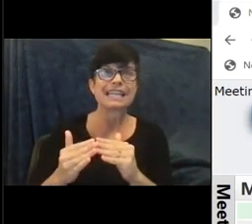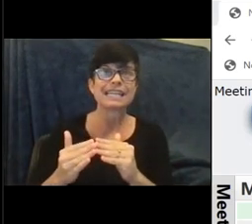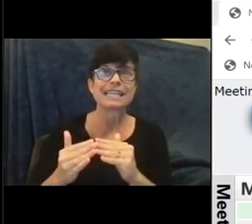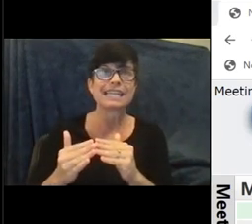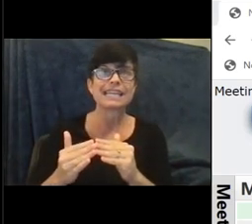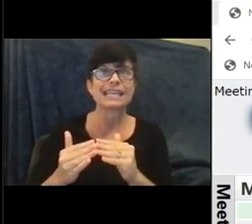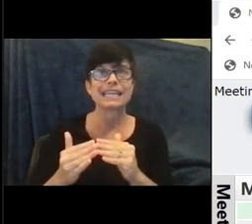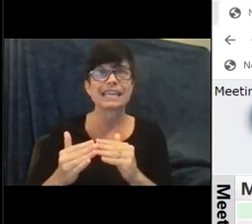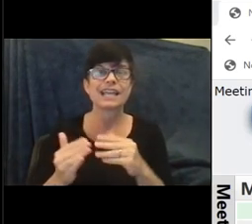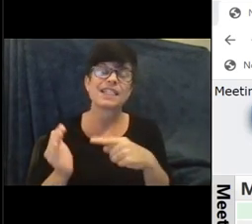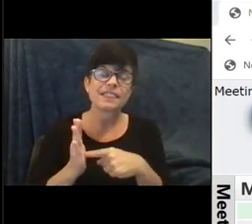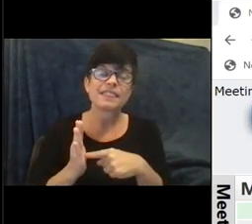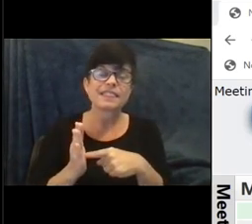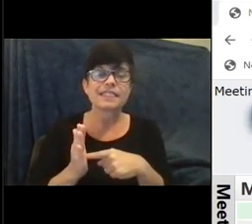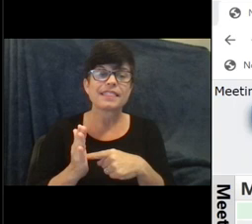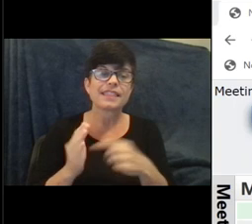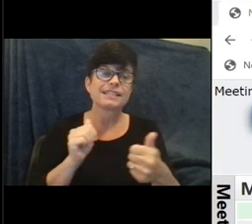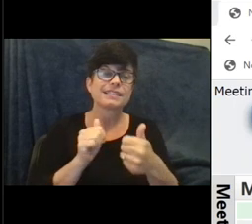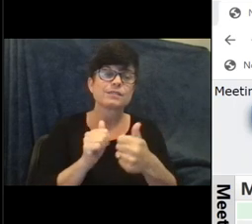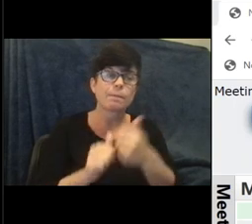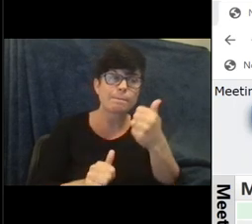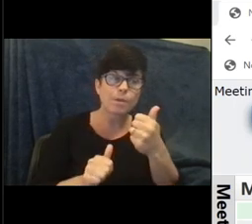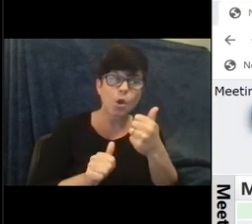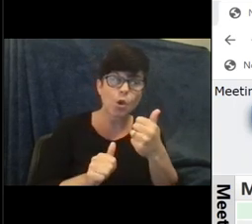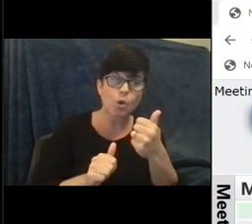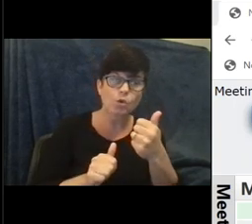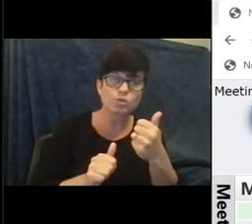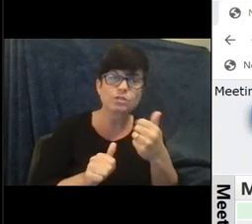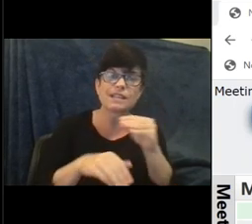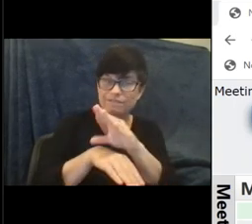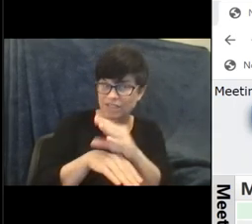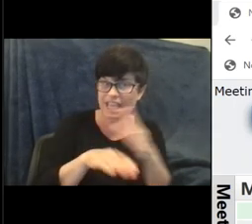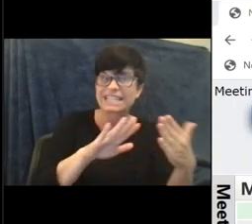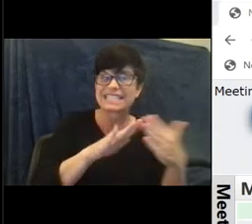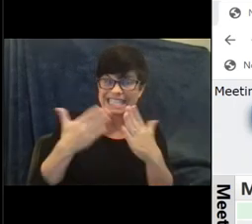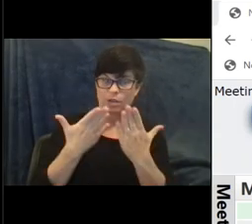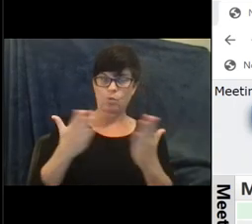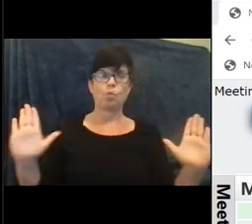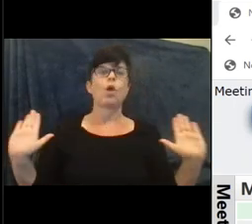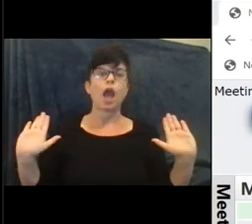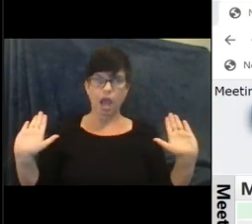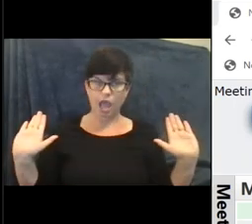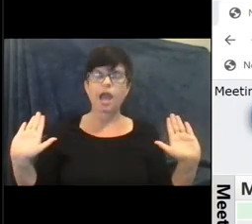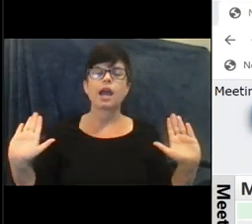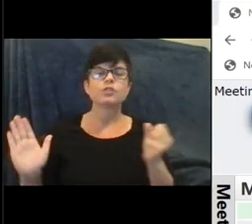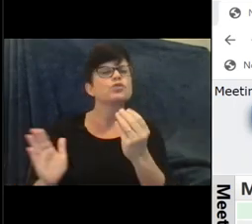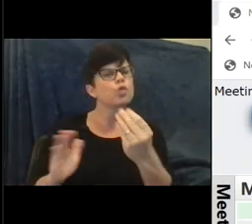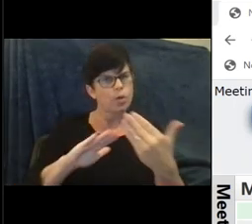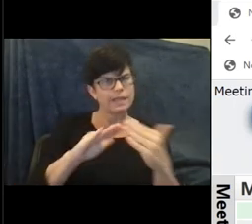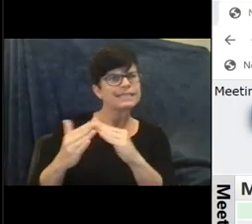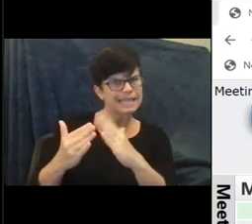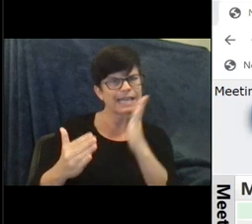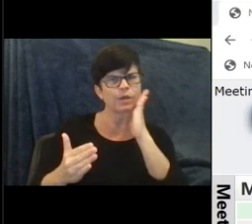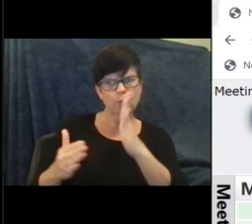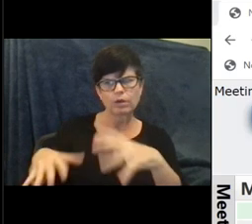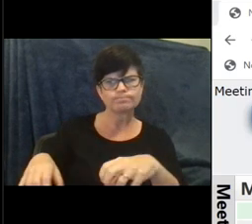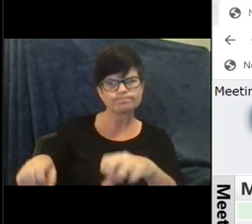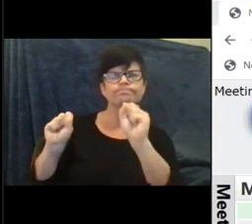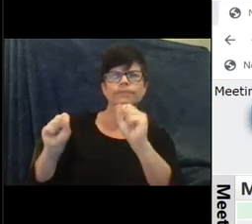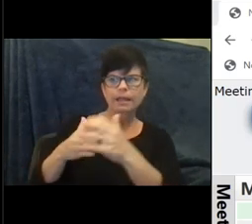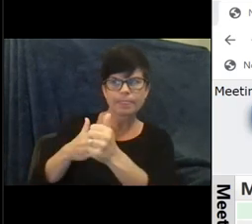because this is, you know, most of the things that this affects are citywide, that they would, you know, take the